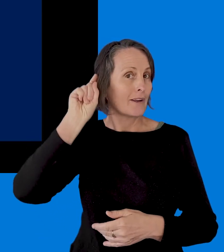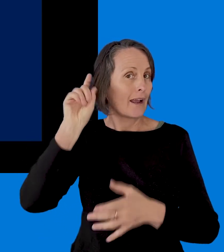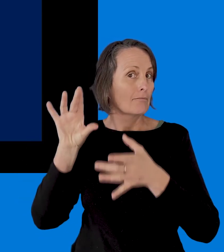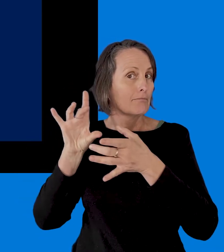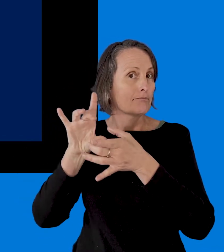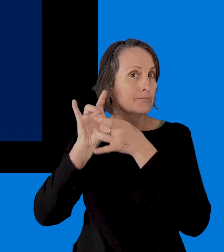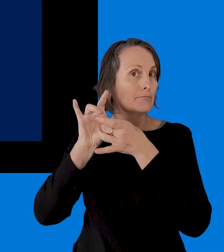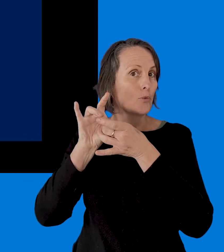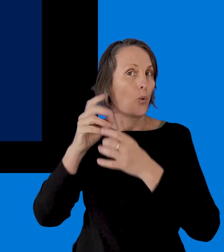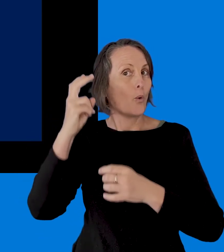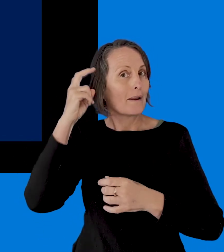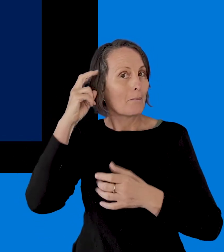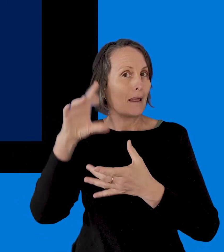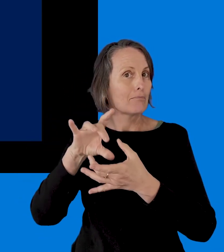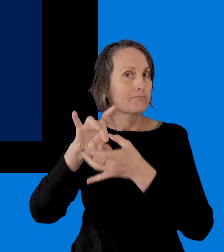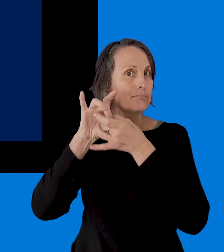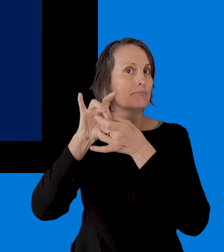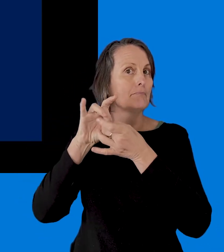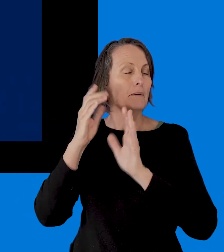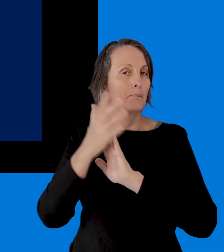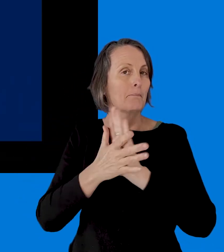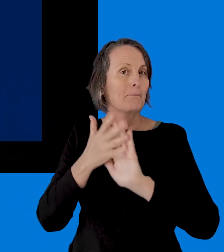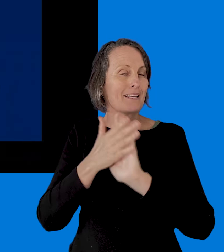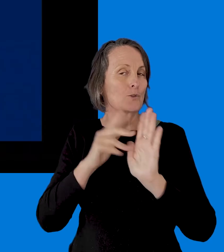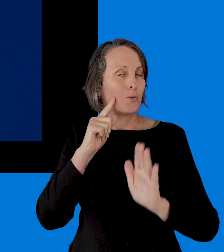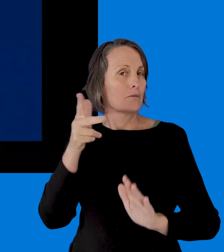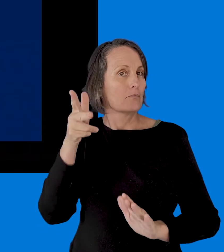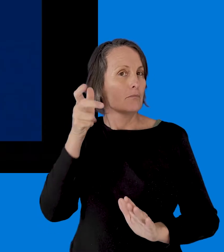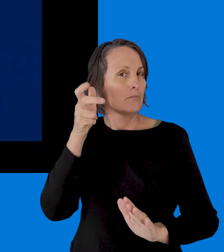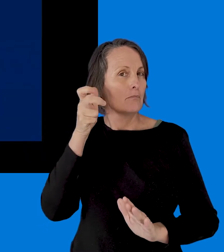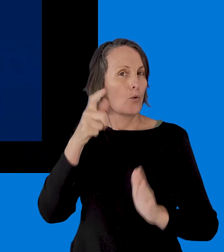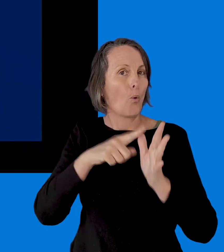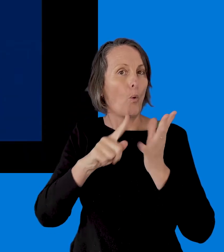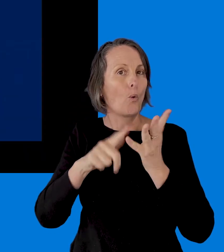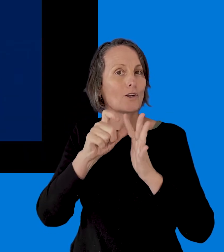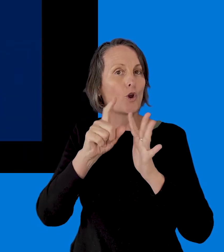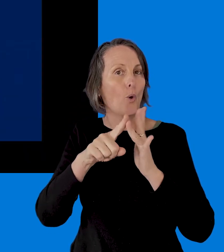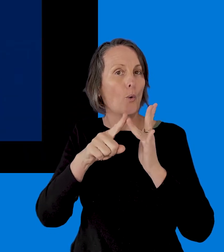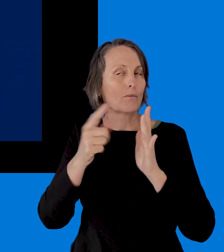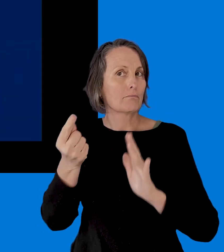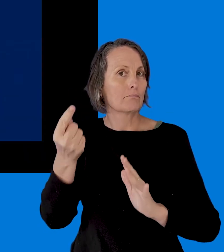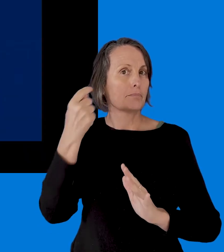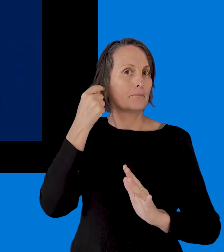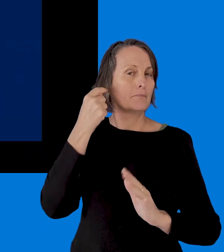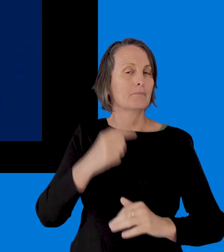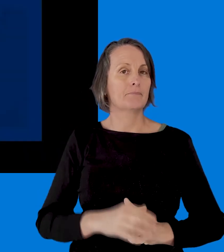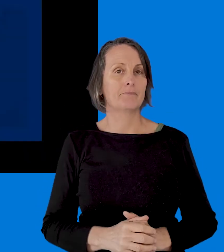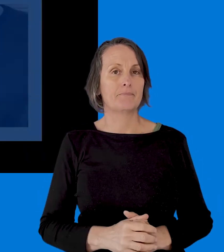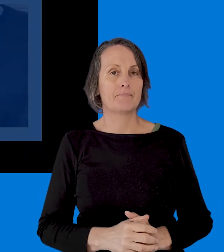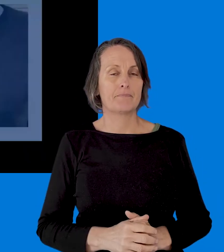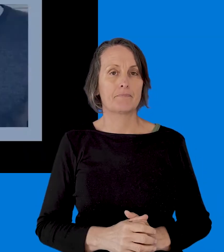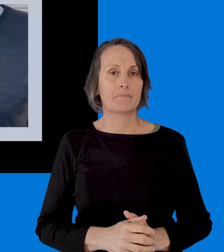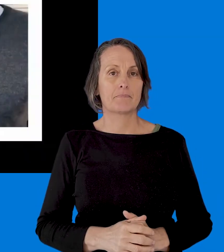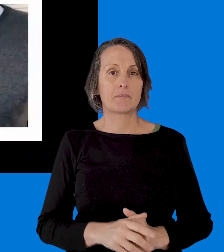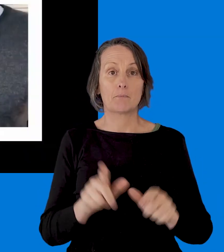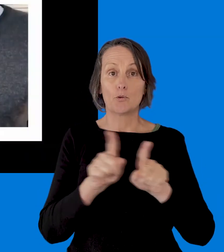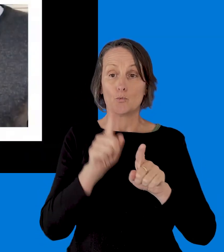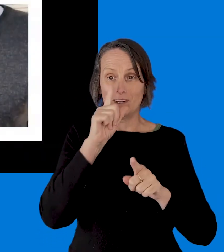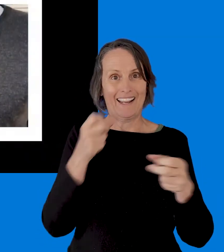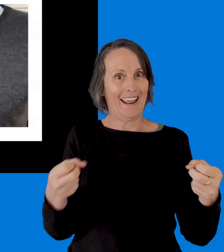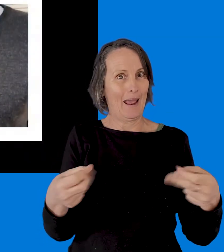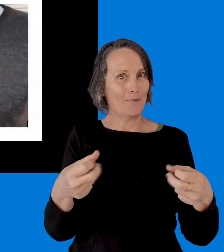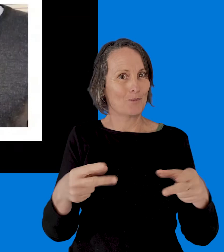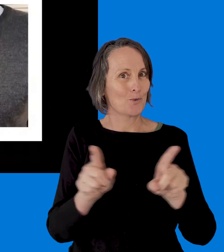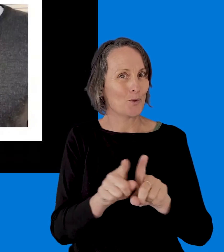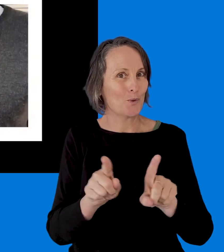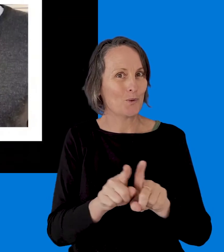produce audio in their devices, but we can also capture that audio stream and caption it. So this is an example